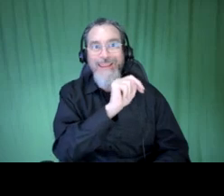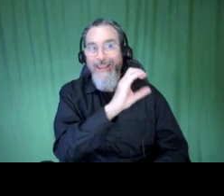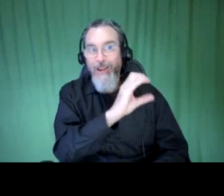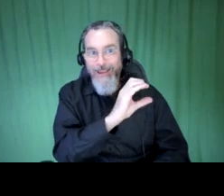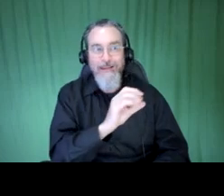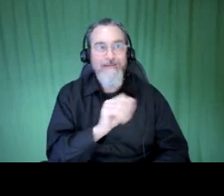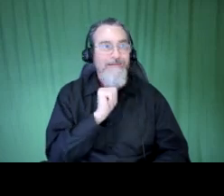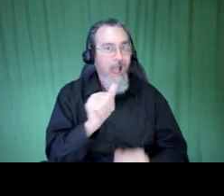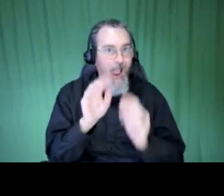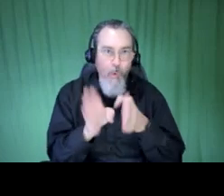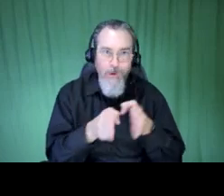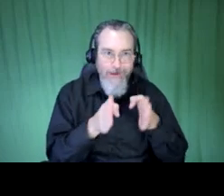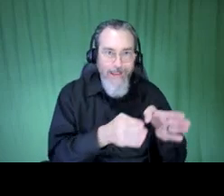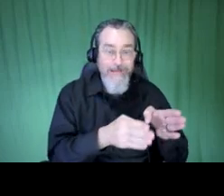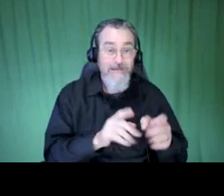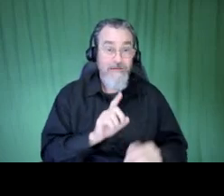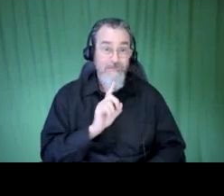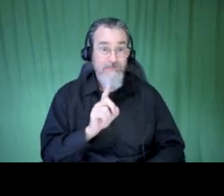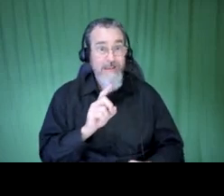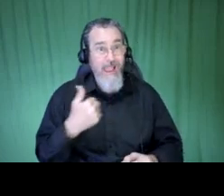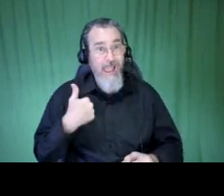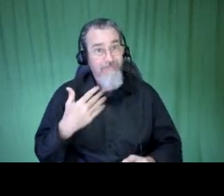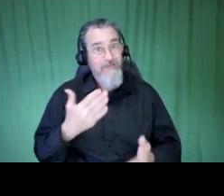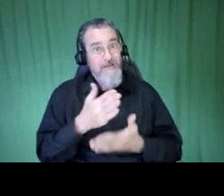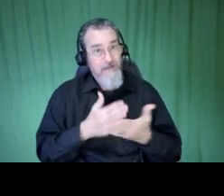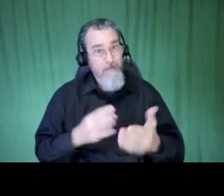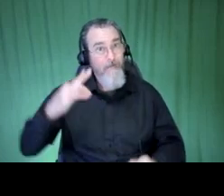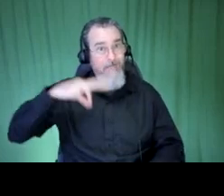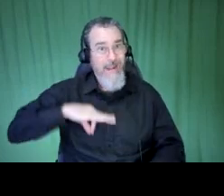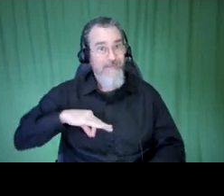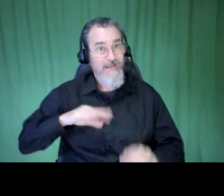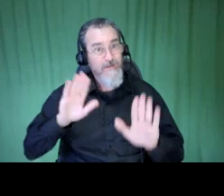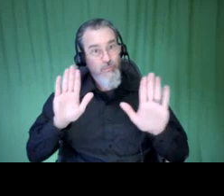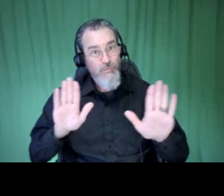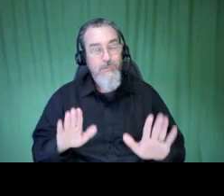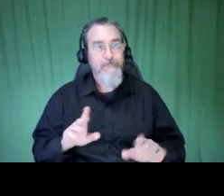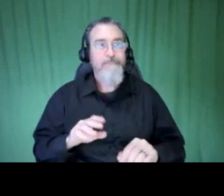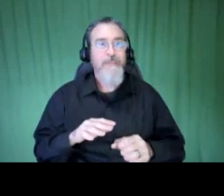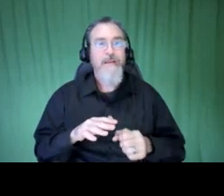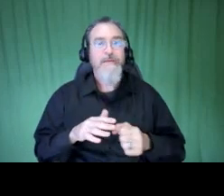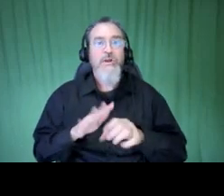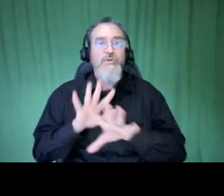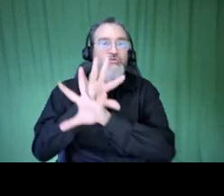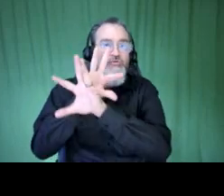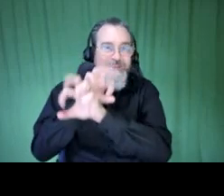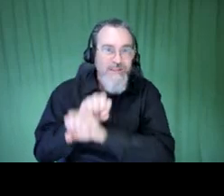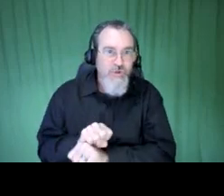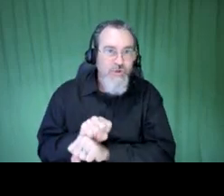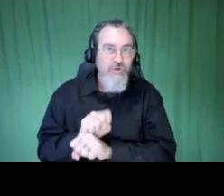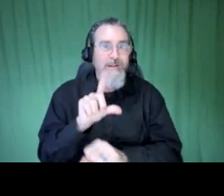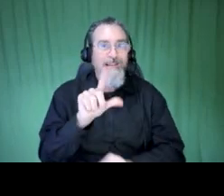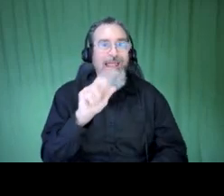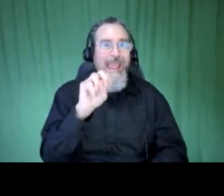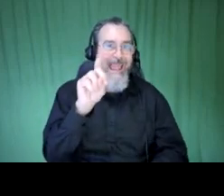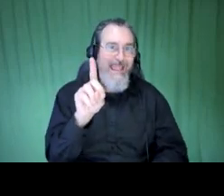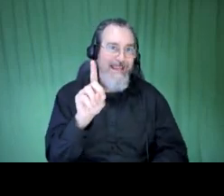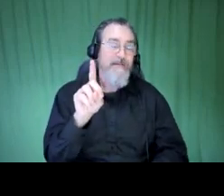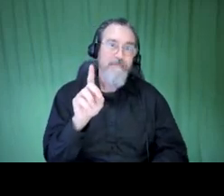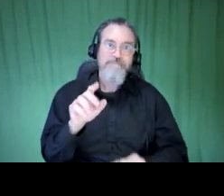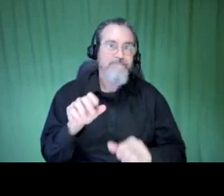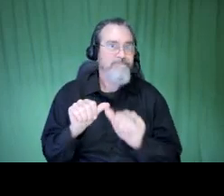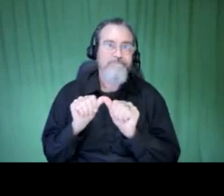the wonderful benefits of that include traditional land tenure has been fully retained until this